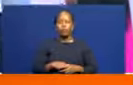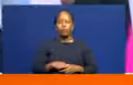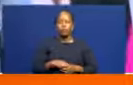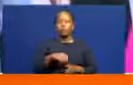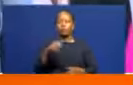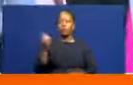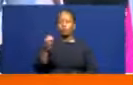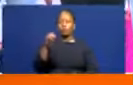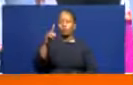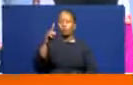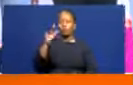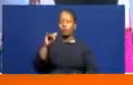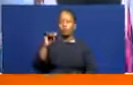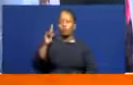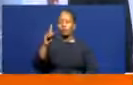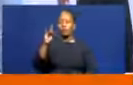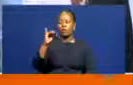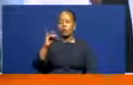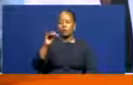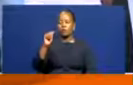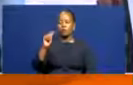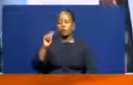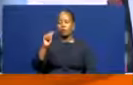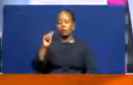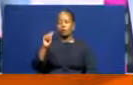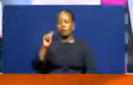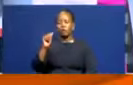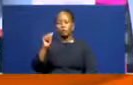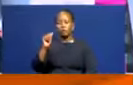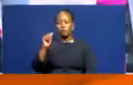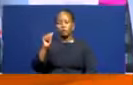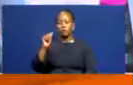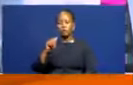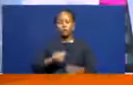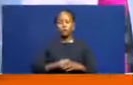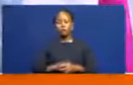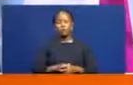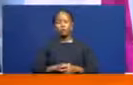Lydia Zigoma from UNFPA, please join us, Lydia.